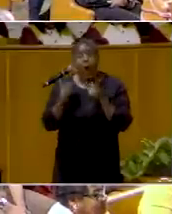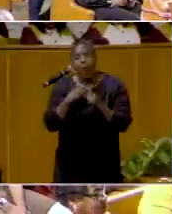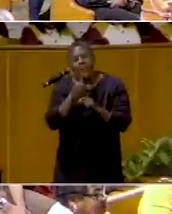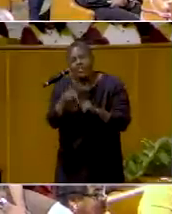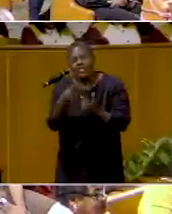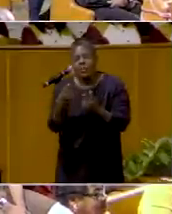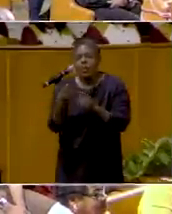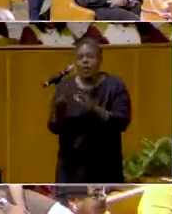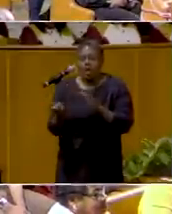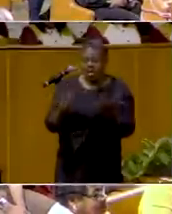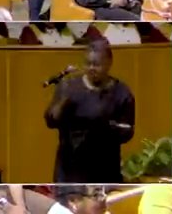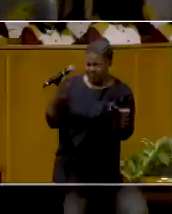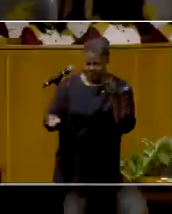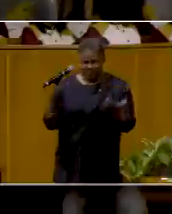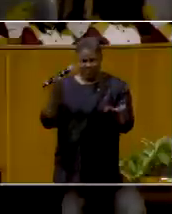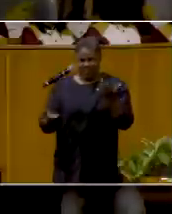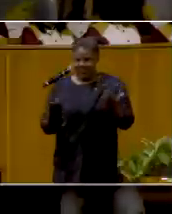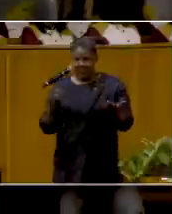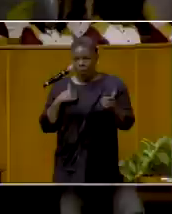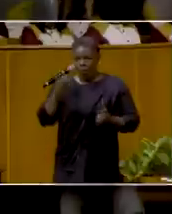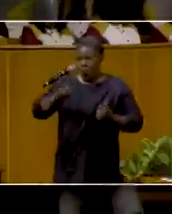we waffle.